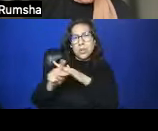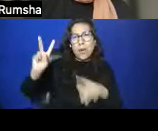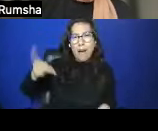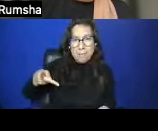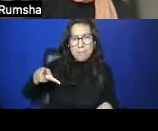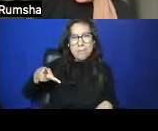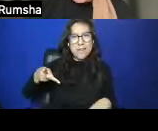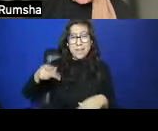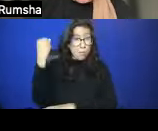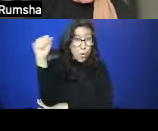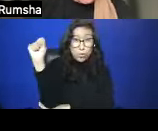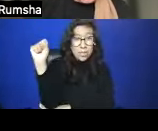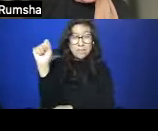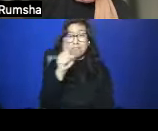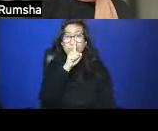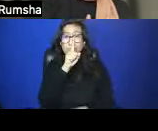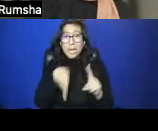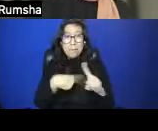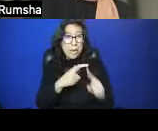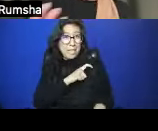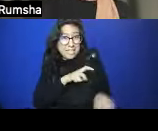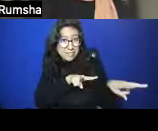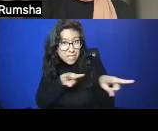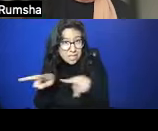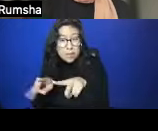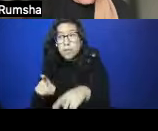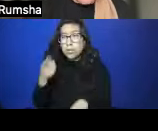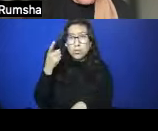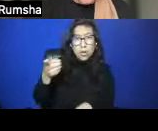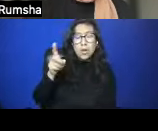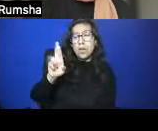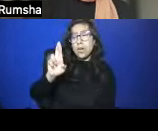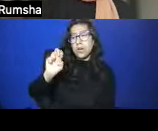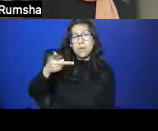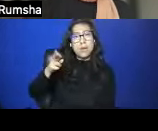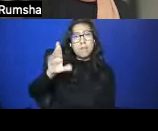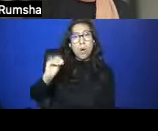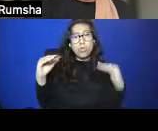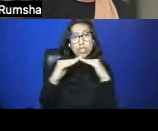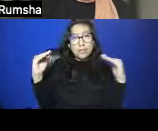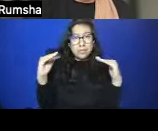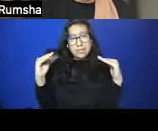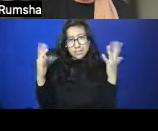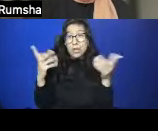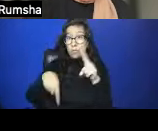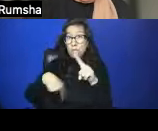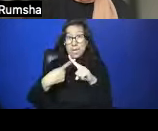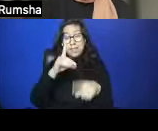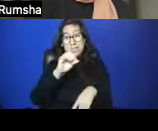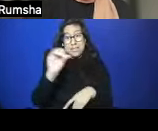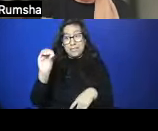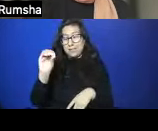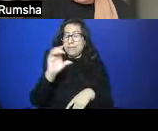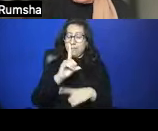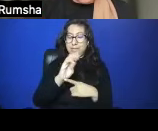protests, not just about policing and surveillance, but when they showed up at reproductive justice protests after the Dobbs decision was overturned.